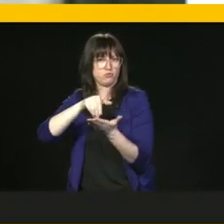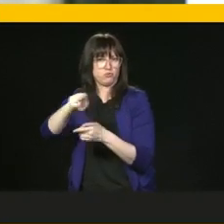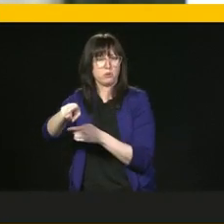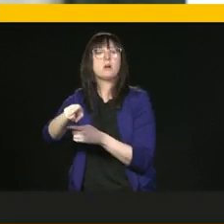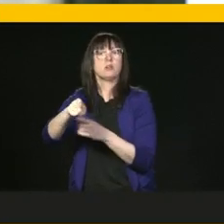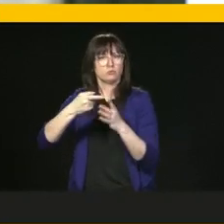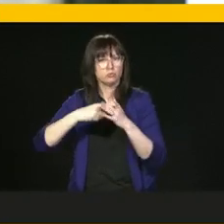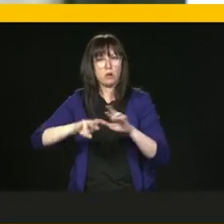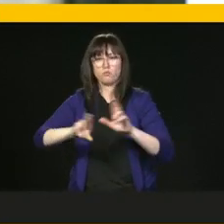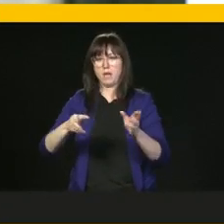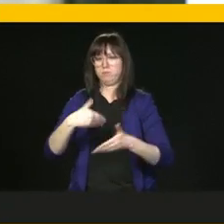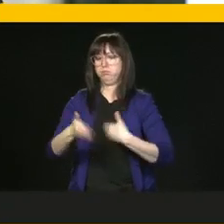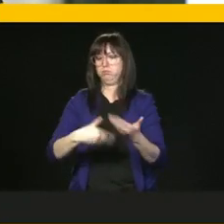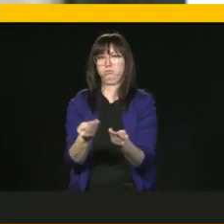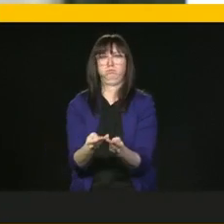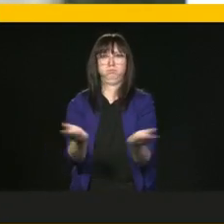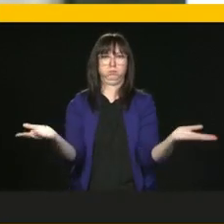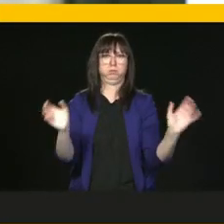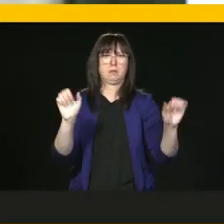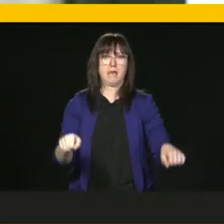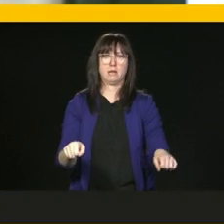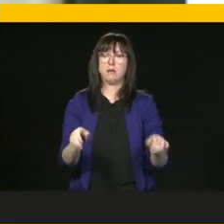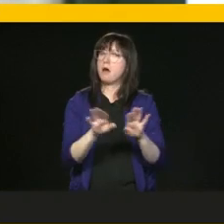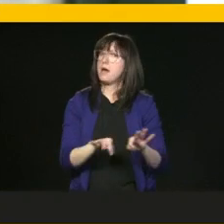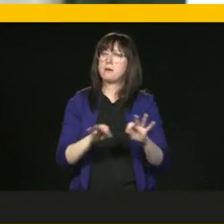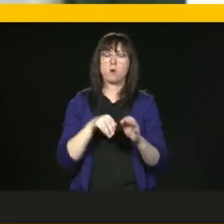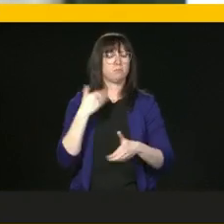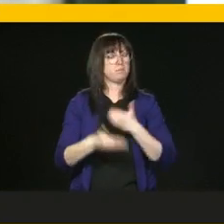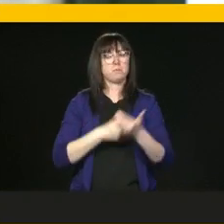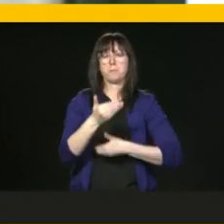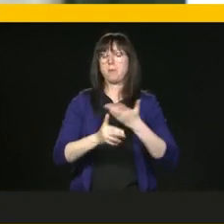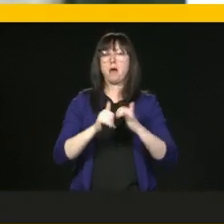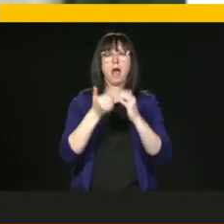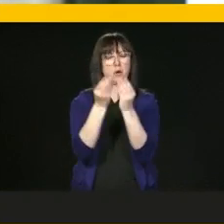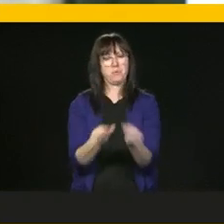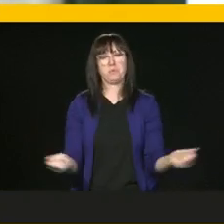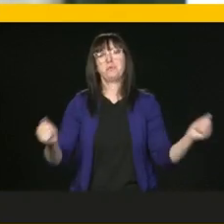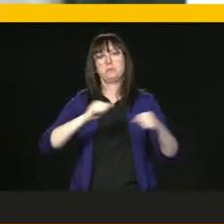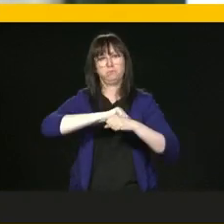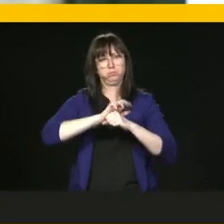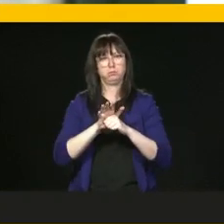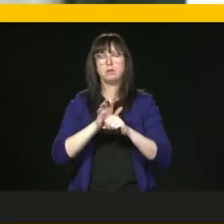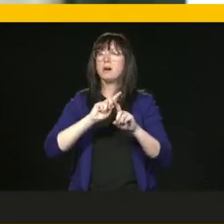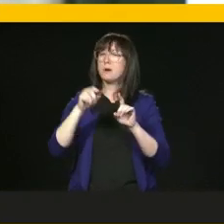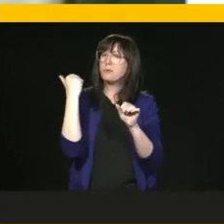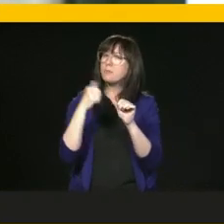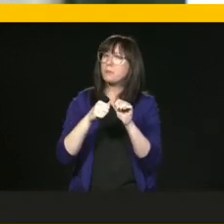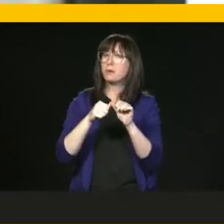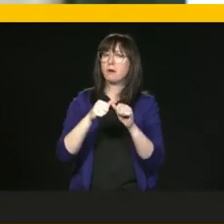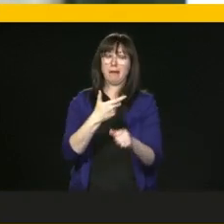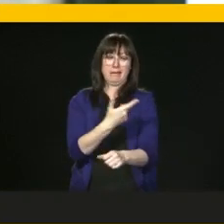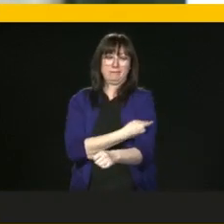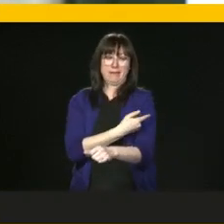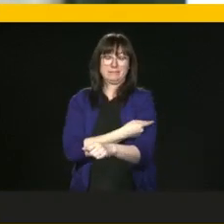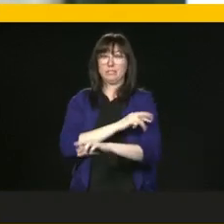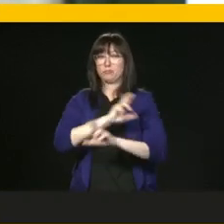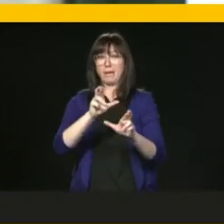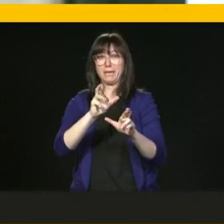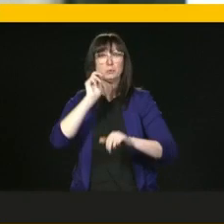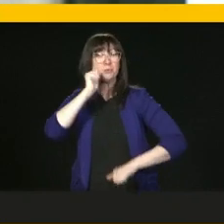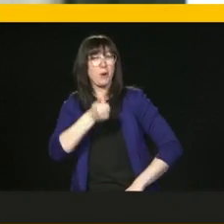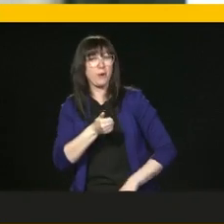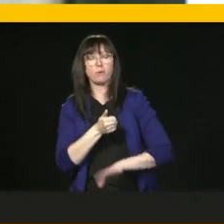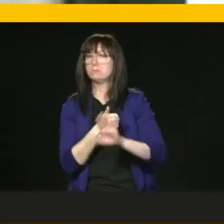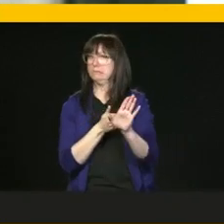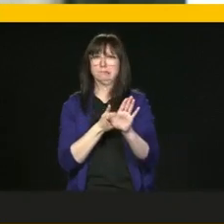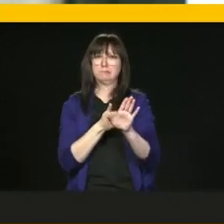rollout. These are critical steps forward, but we have to remember that vaccines won't be ready overnight. They will